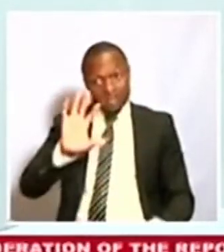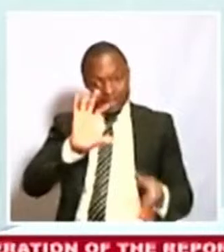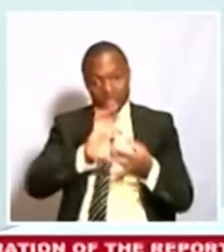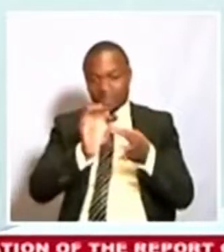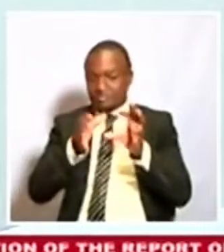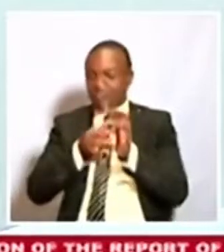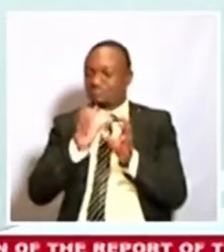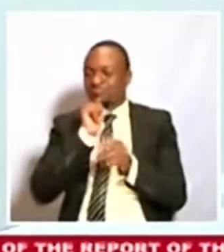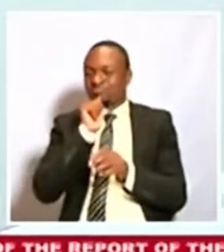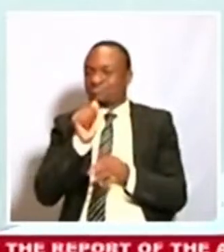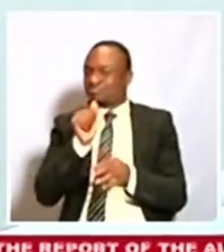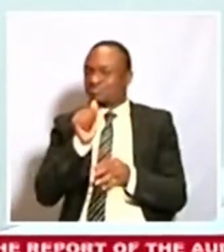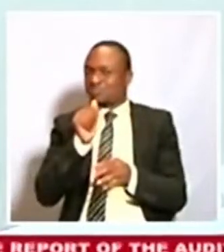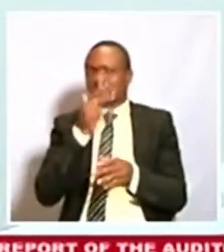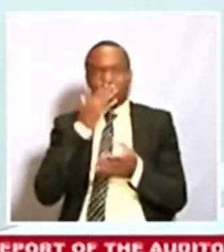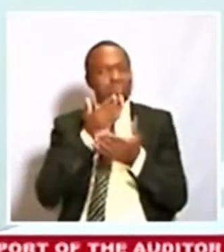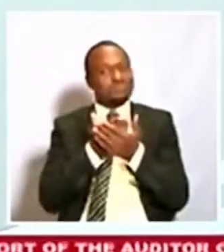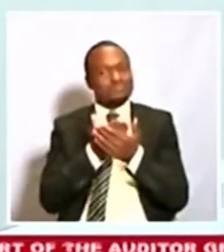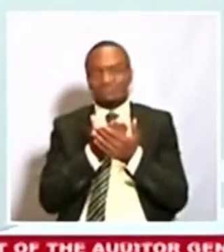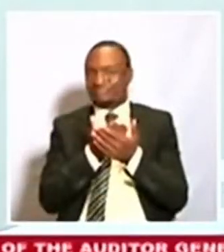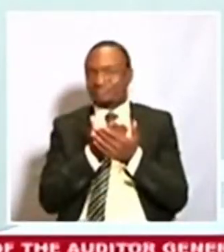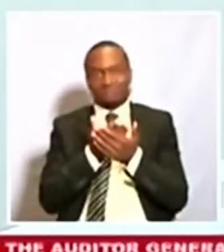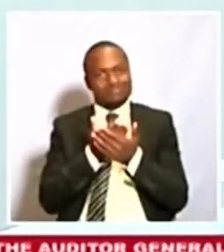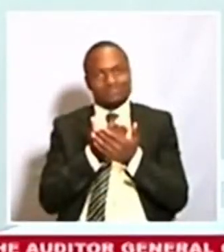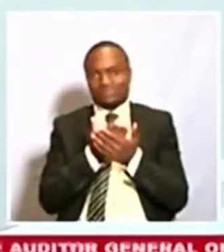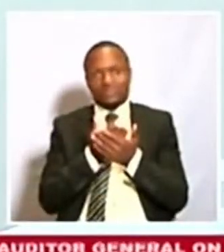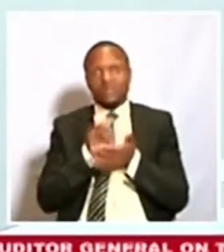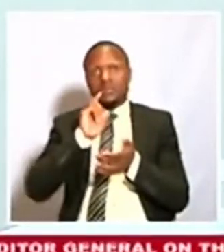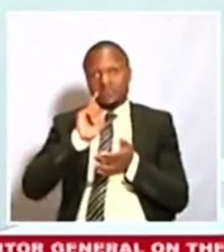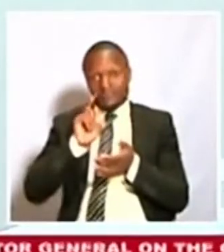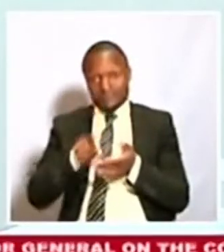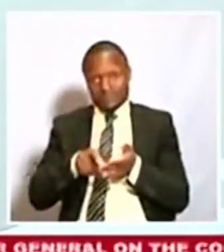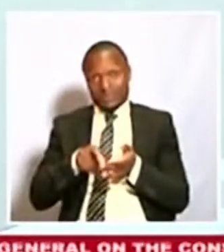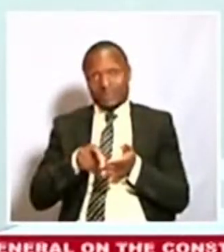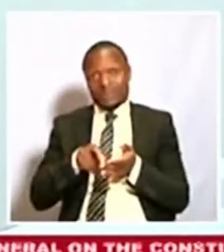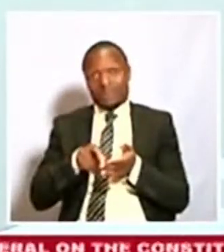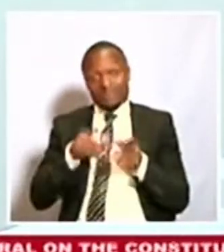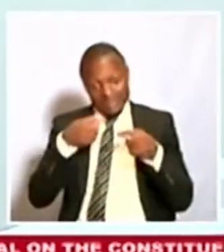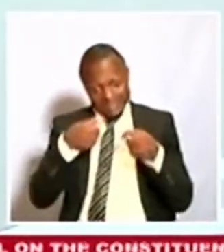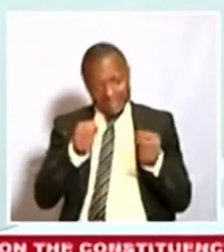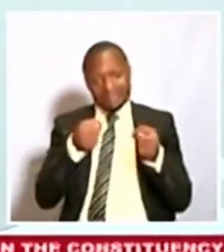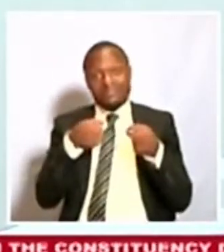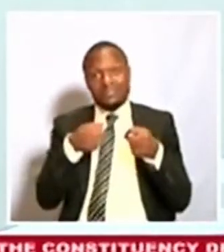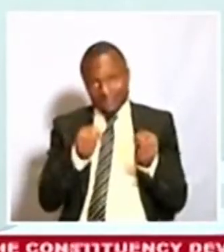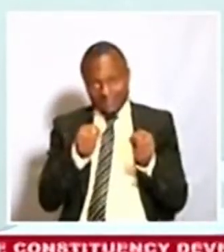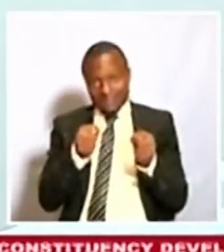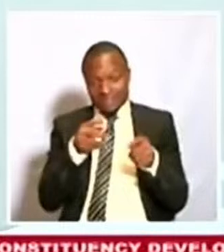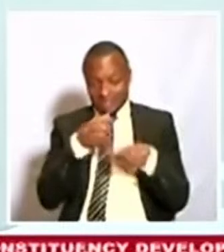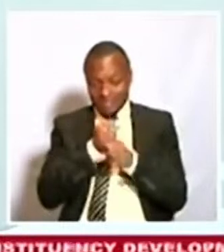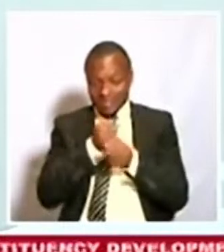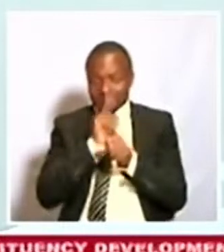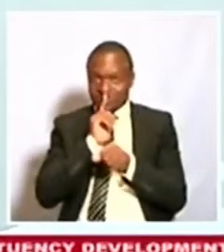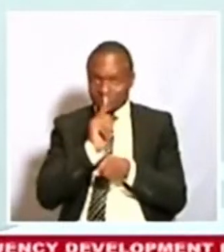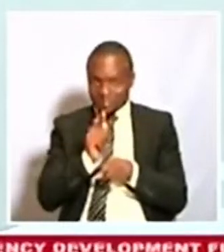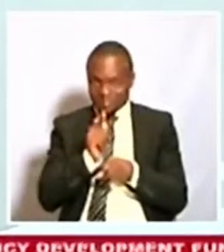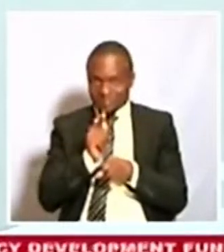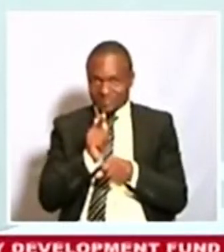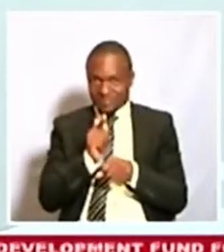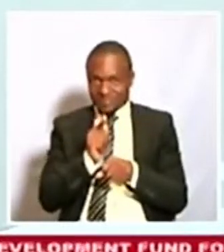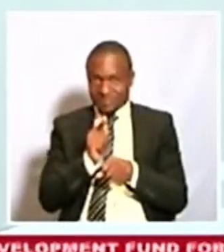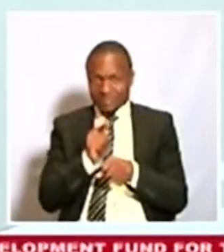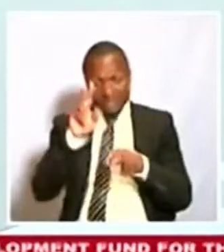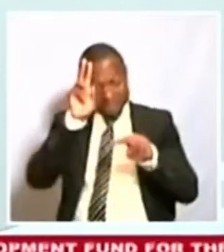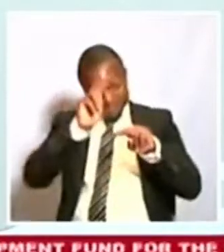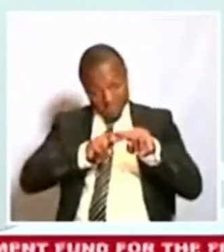coordinations are not very good, and you should endeavor to make sure that you you